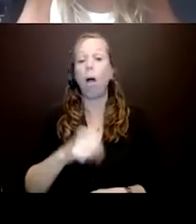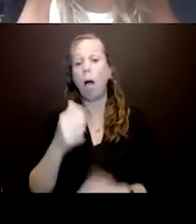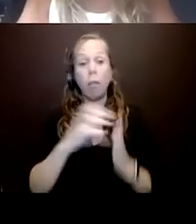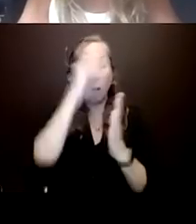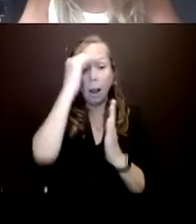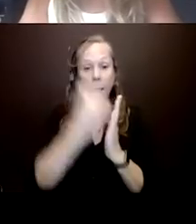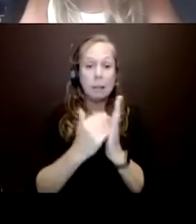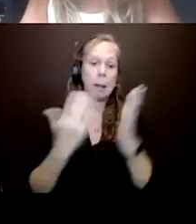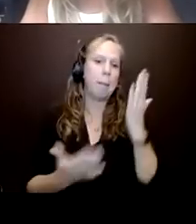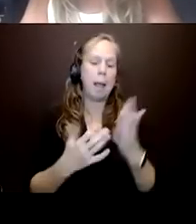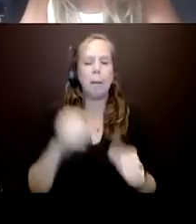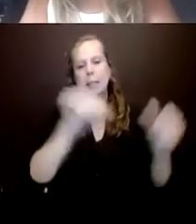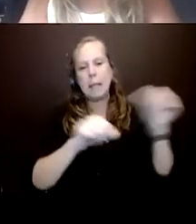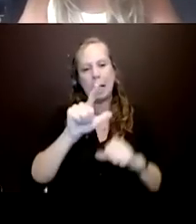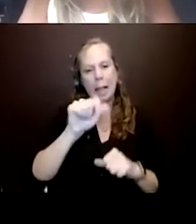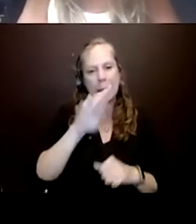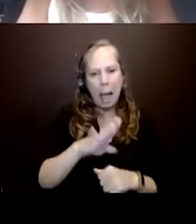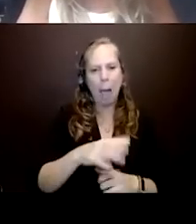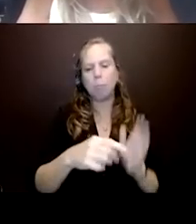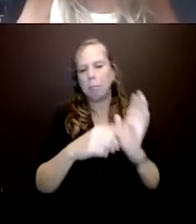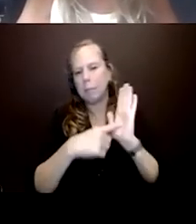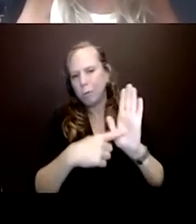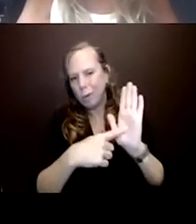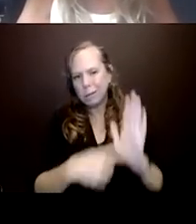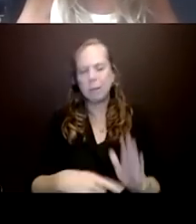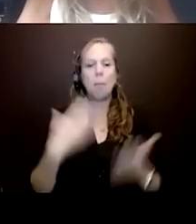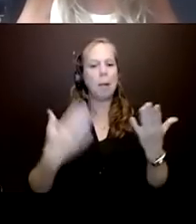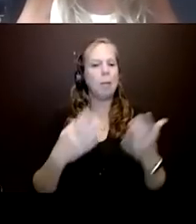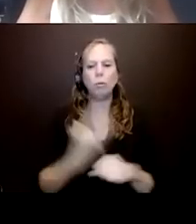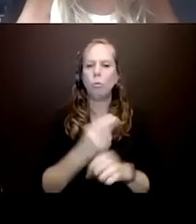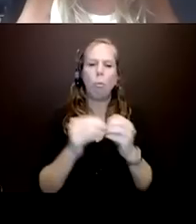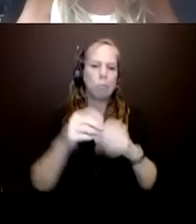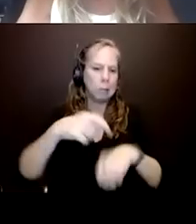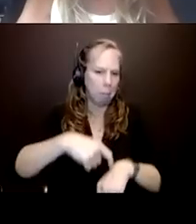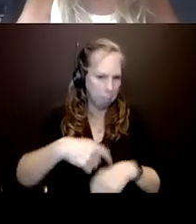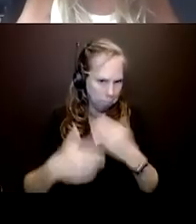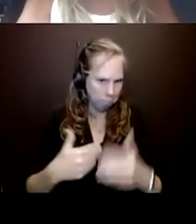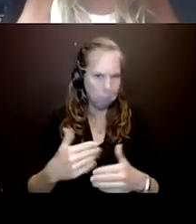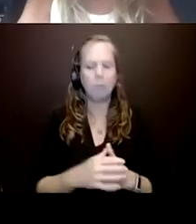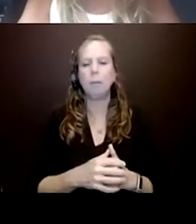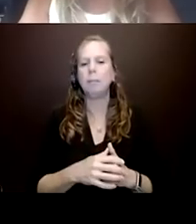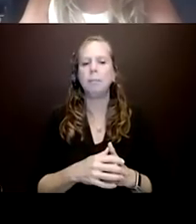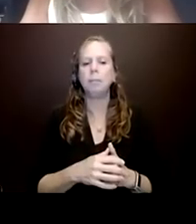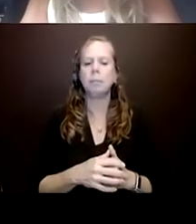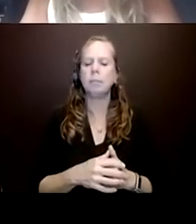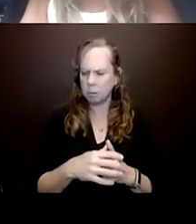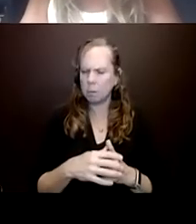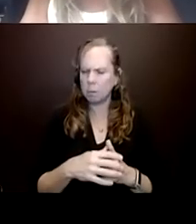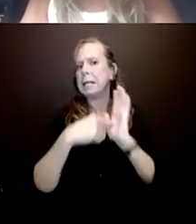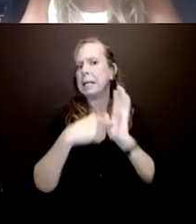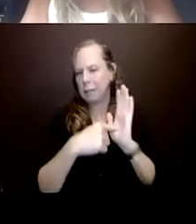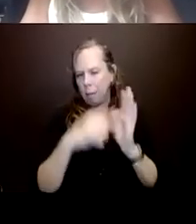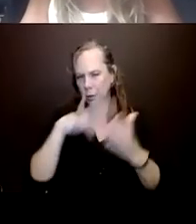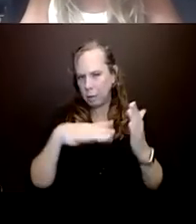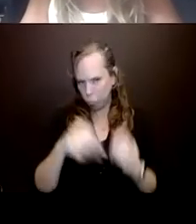perhaps science lab demonstrations and so forth, might take a longer period of time. And so keep in mind, these are sample schedules. And